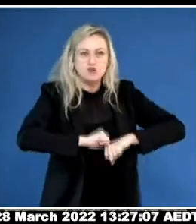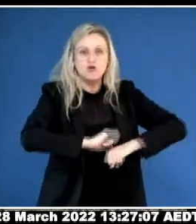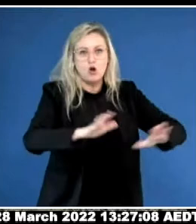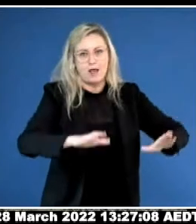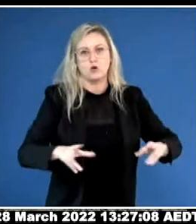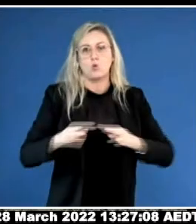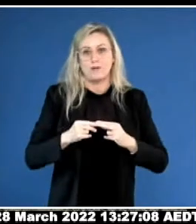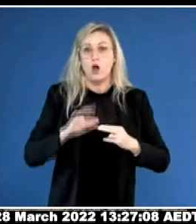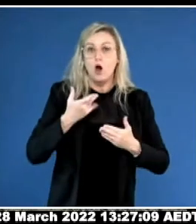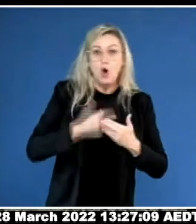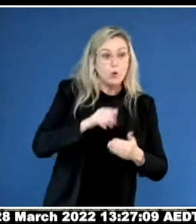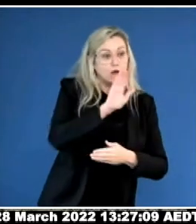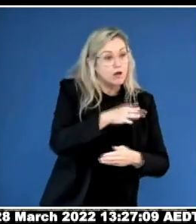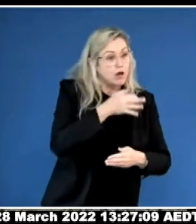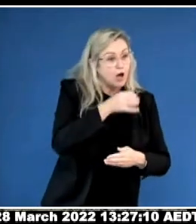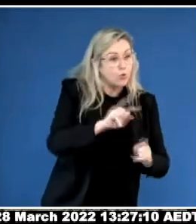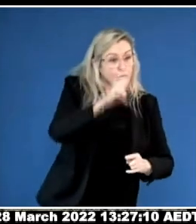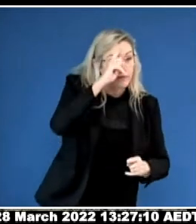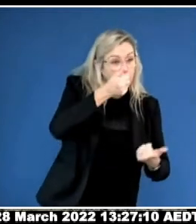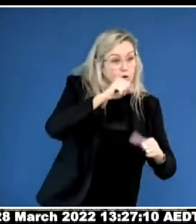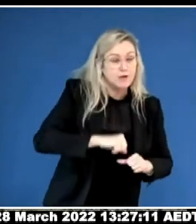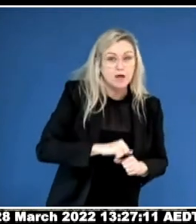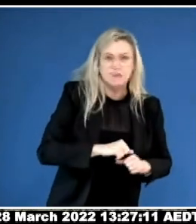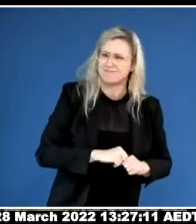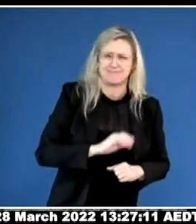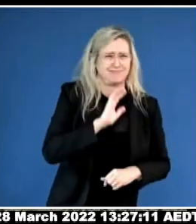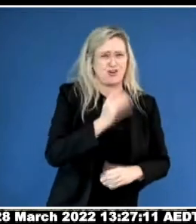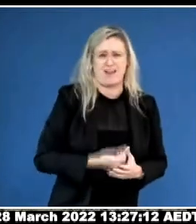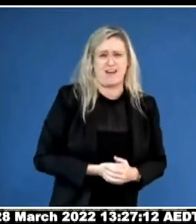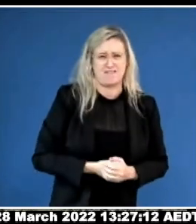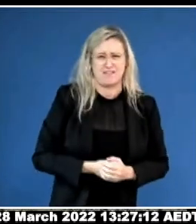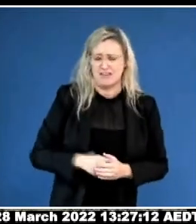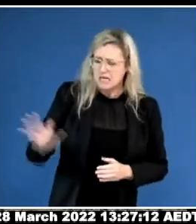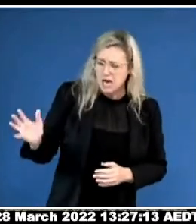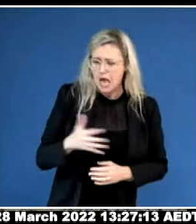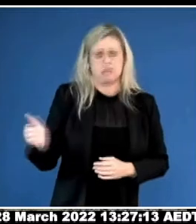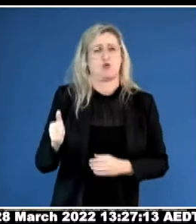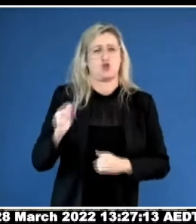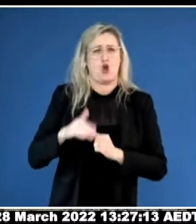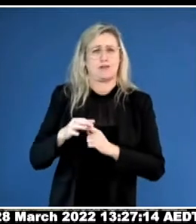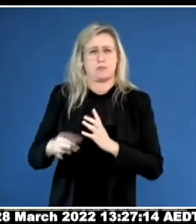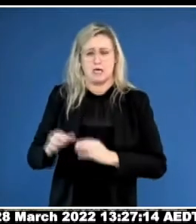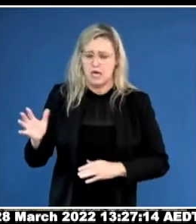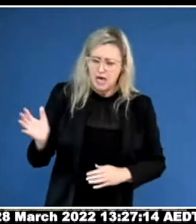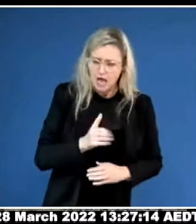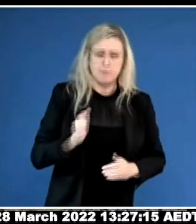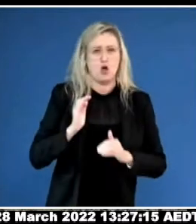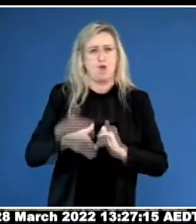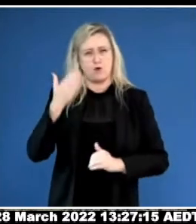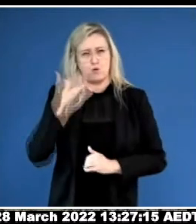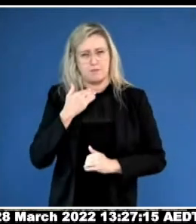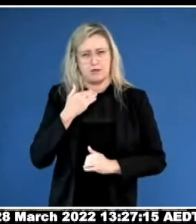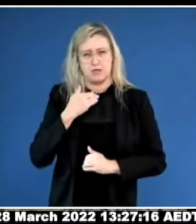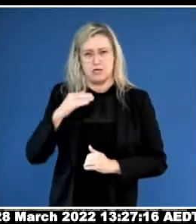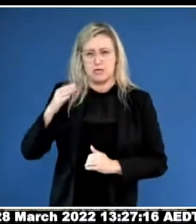enough. You know, experts with disability, women with disabilities who are experts in this field, need to be brought in at the ground level from the